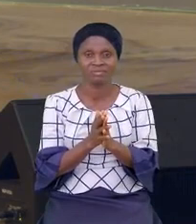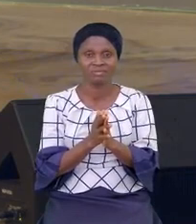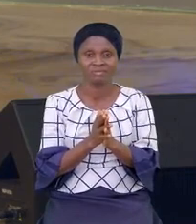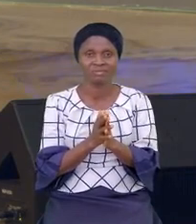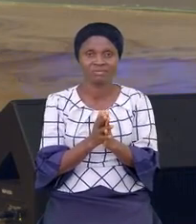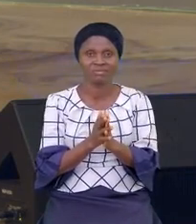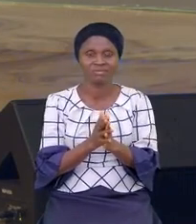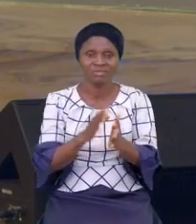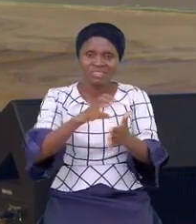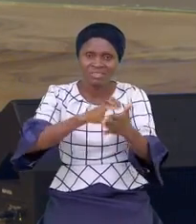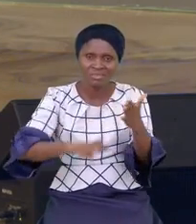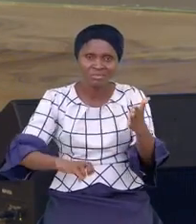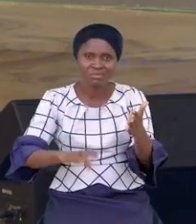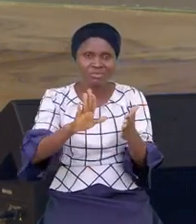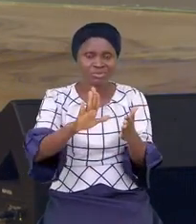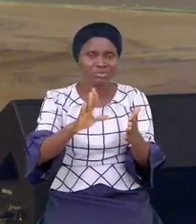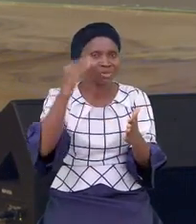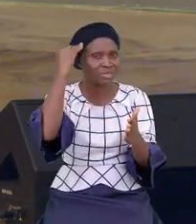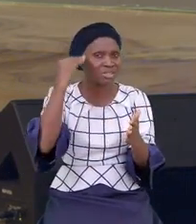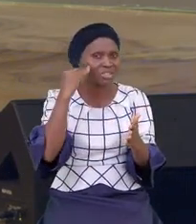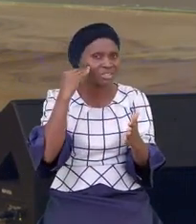Remove your head from their load.